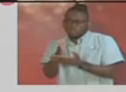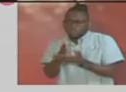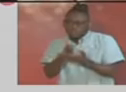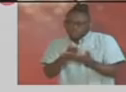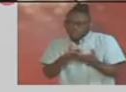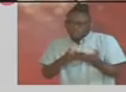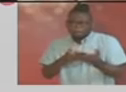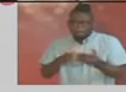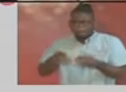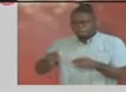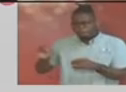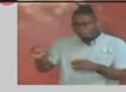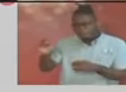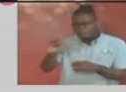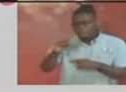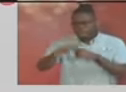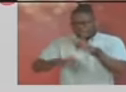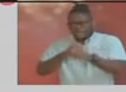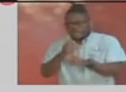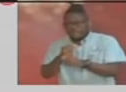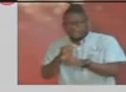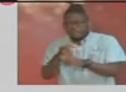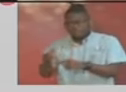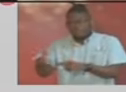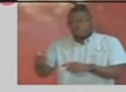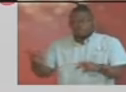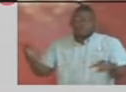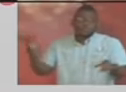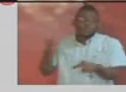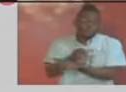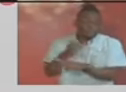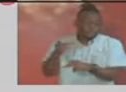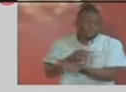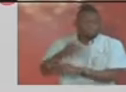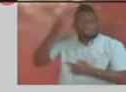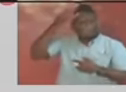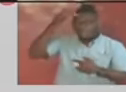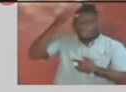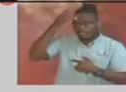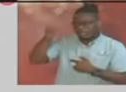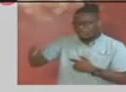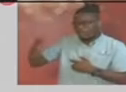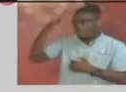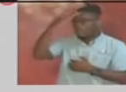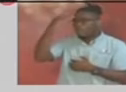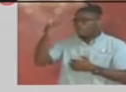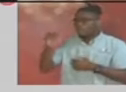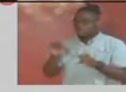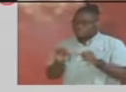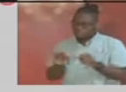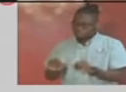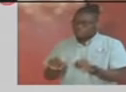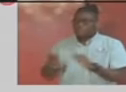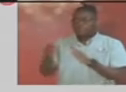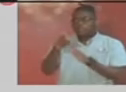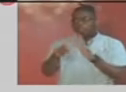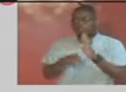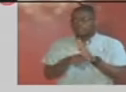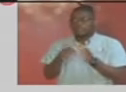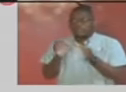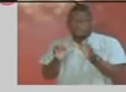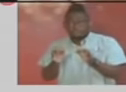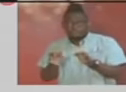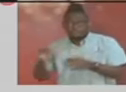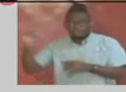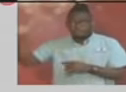mortality, so meaning more severe illness. So with those concerns, we maintain our policies for now to ensure that